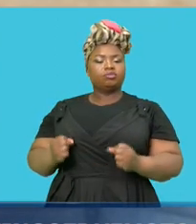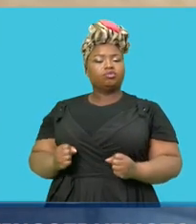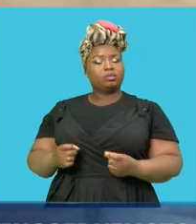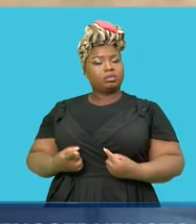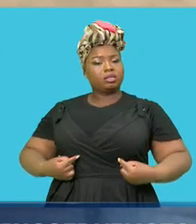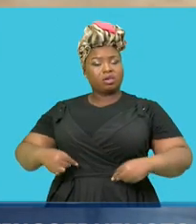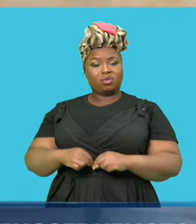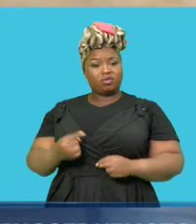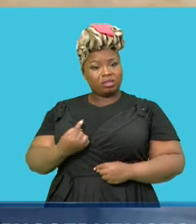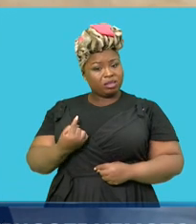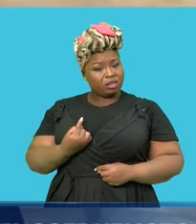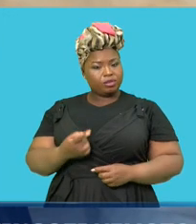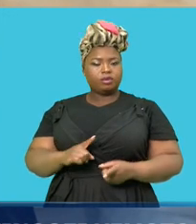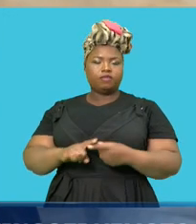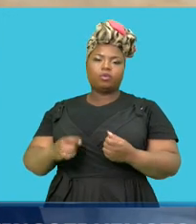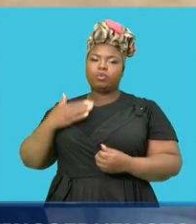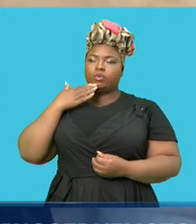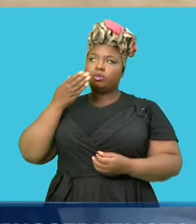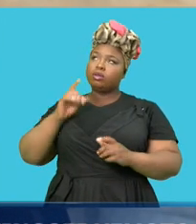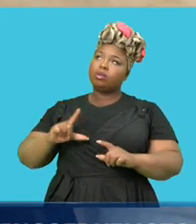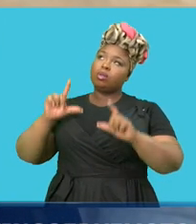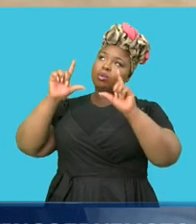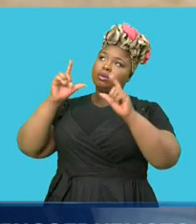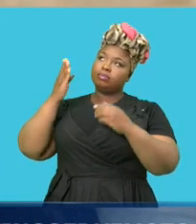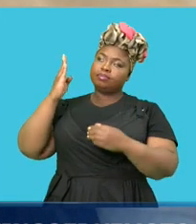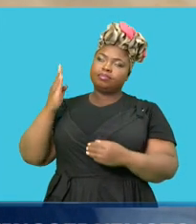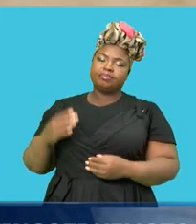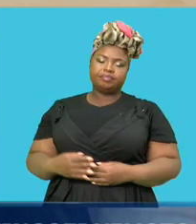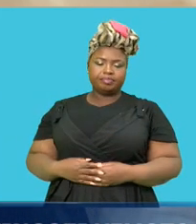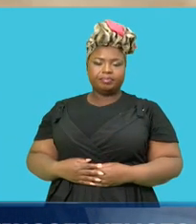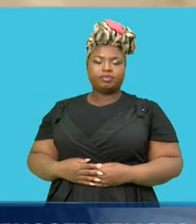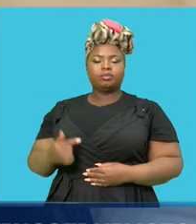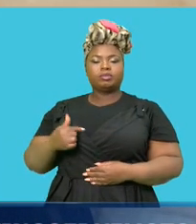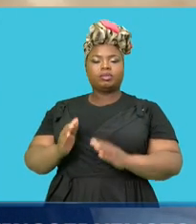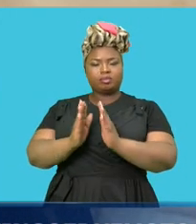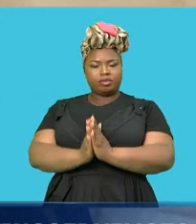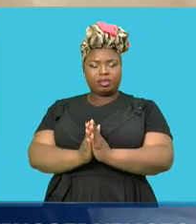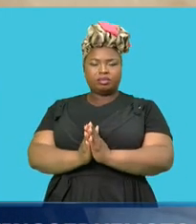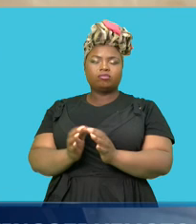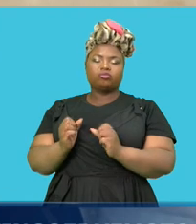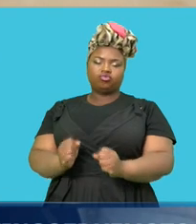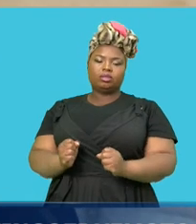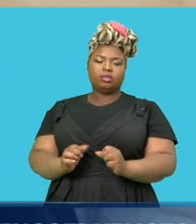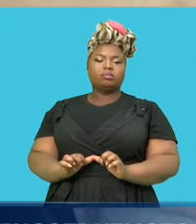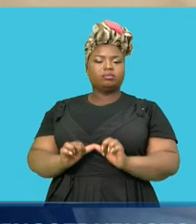in ourselves, but it's coming from the Lord above. So I pray on you strength